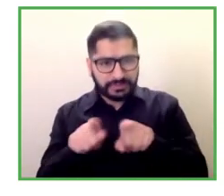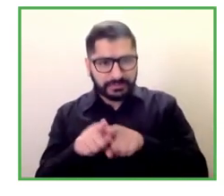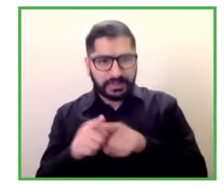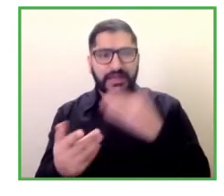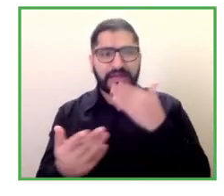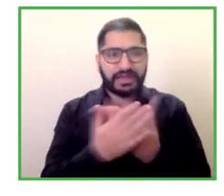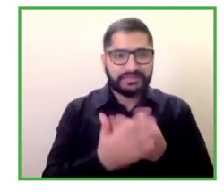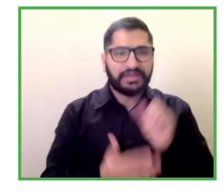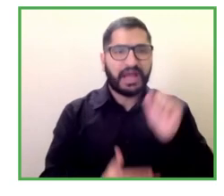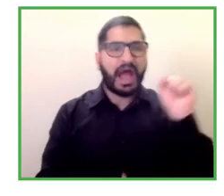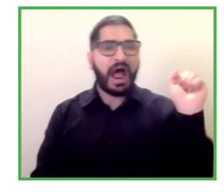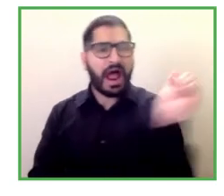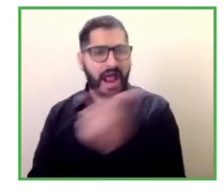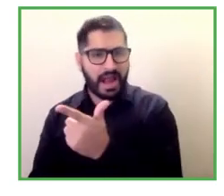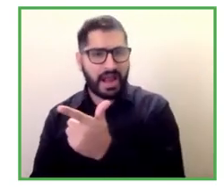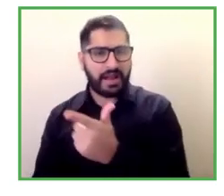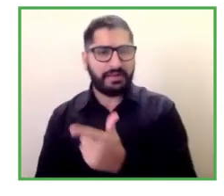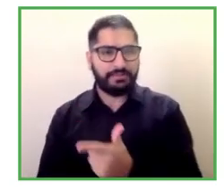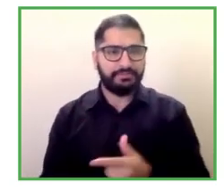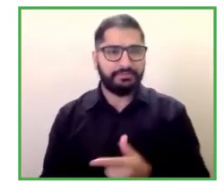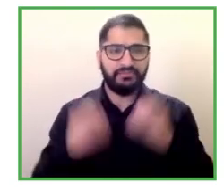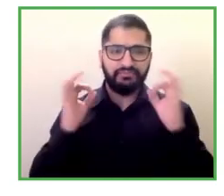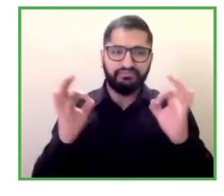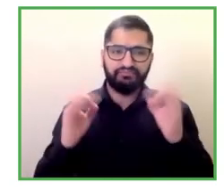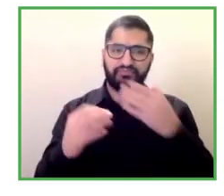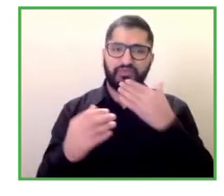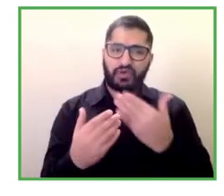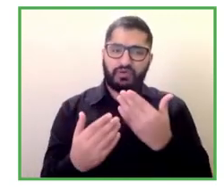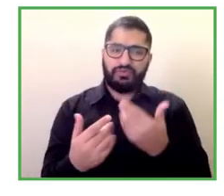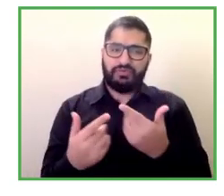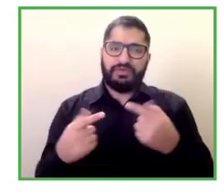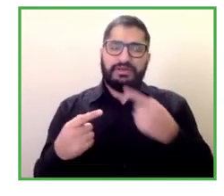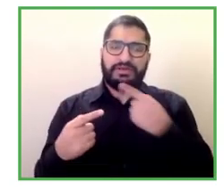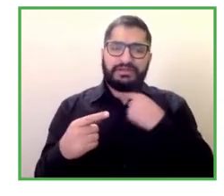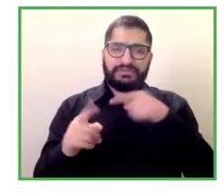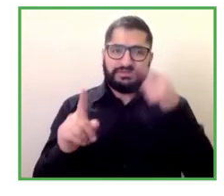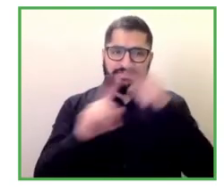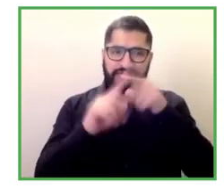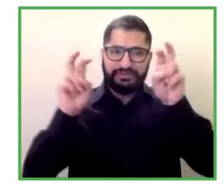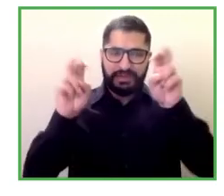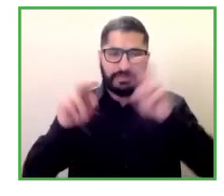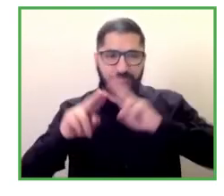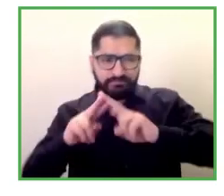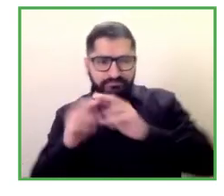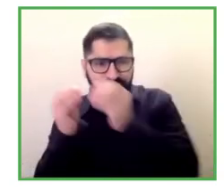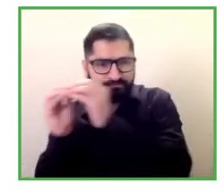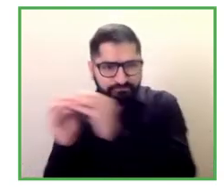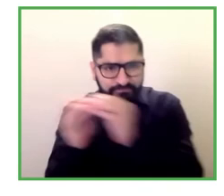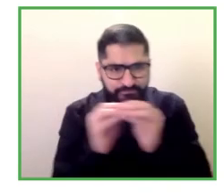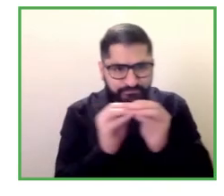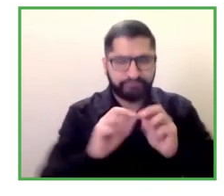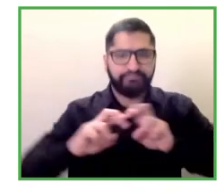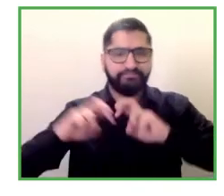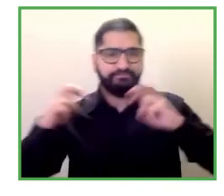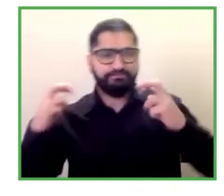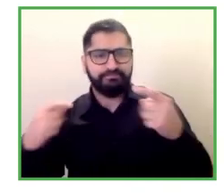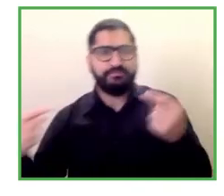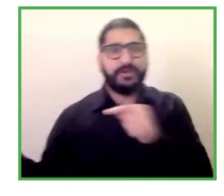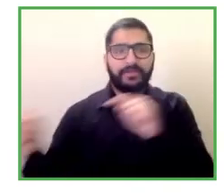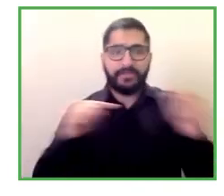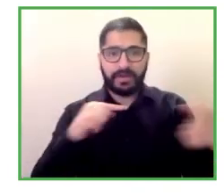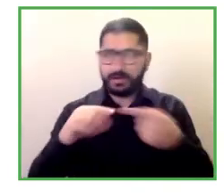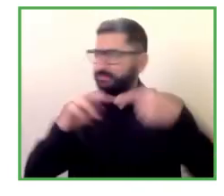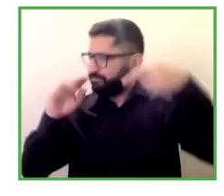for these very interesting interventions. Now, I would like to do a small round of questions, just to delve